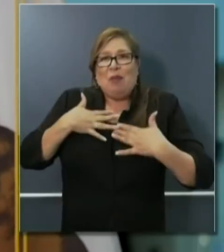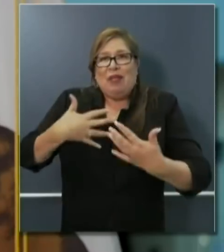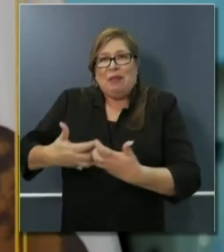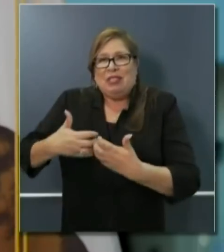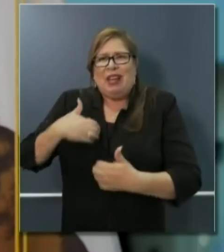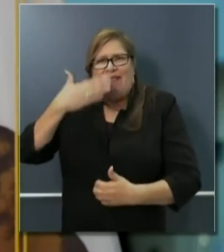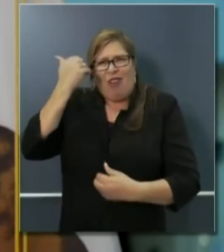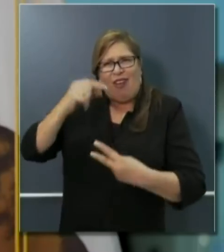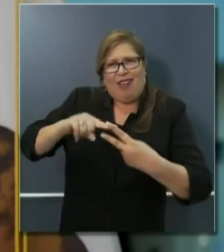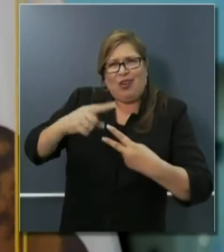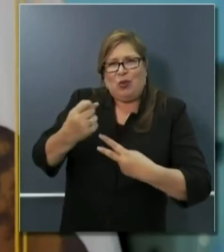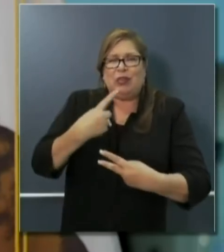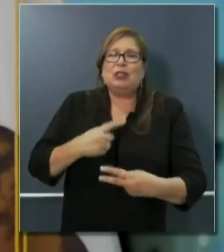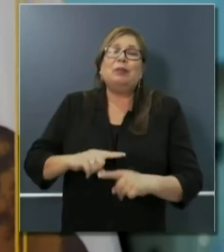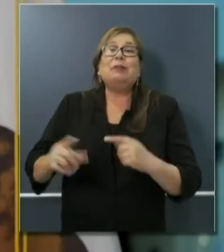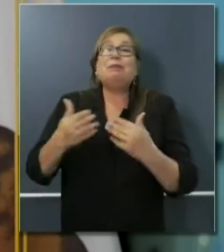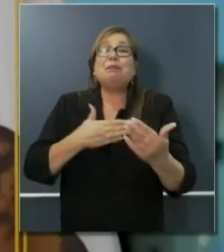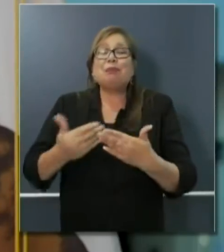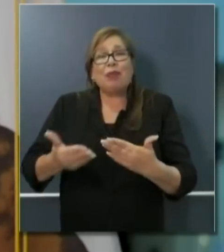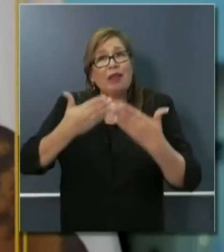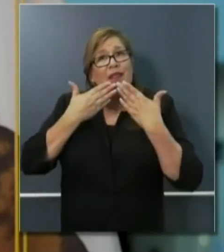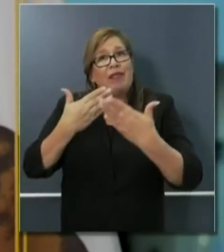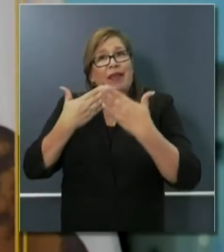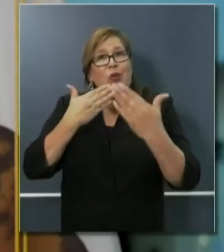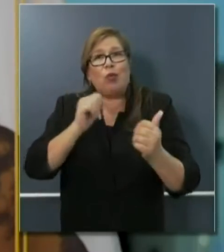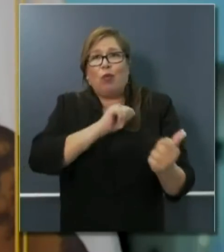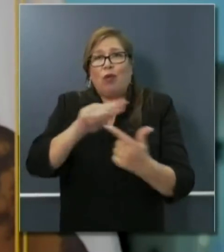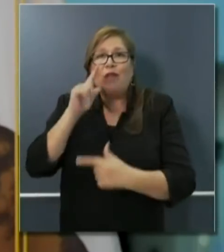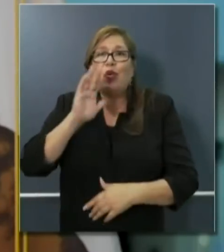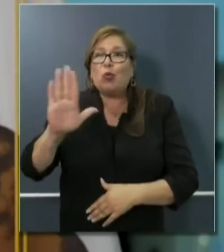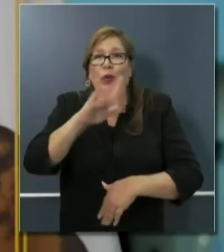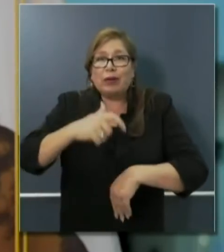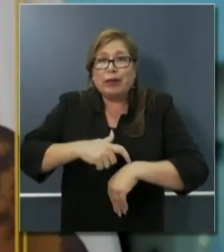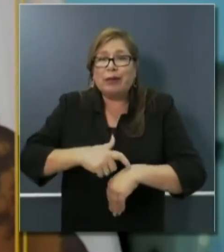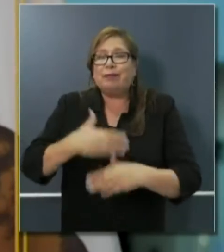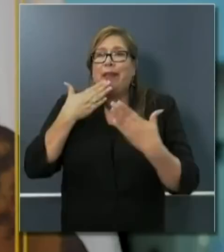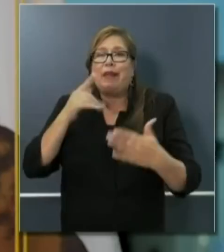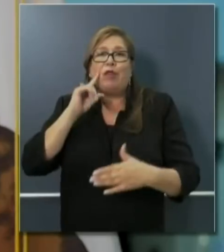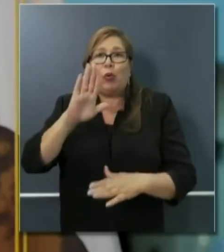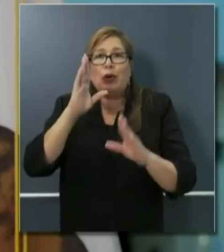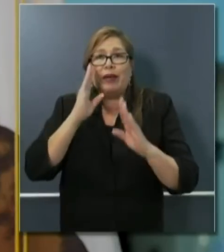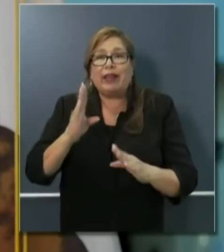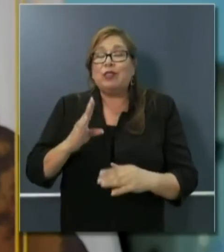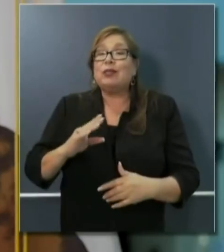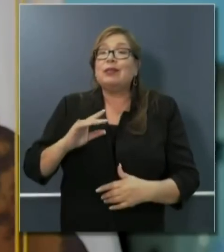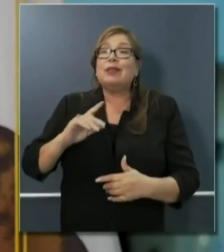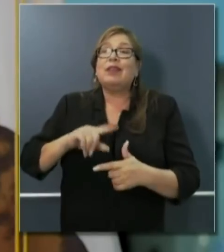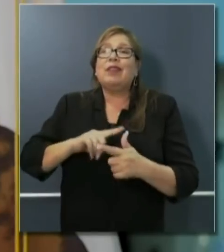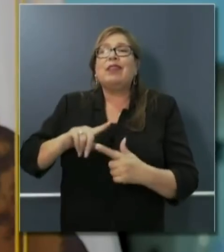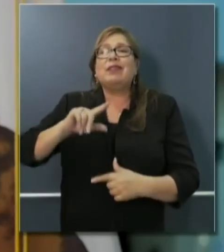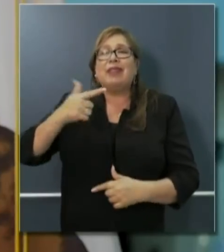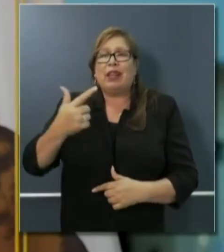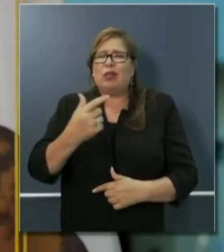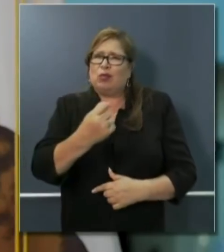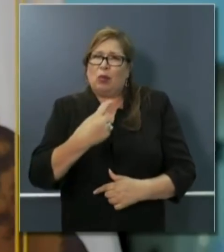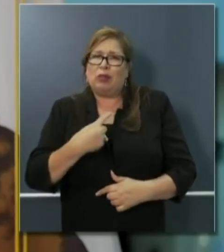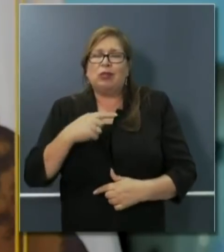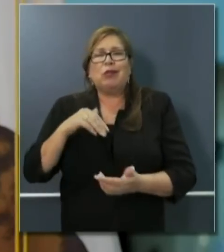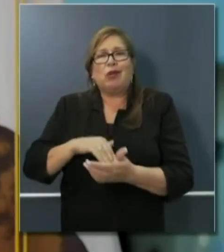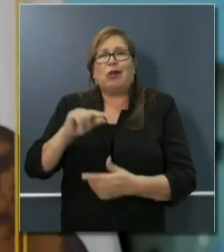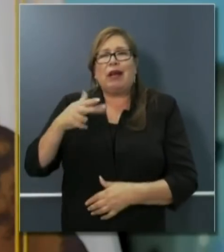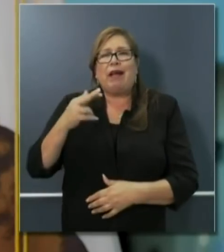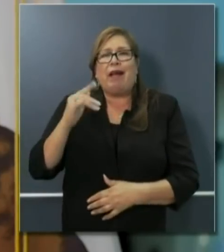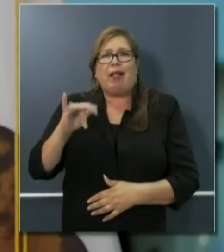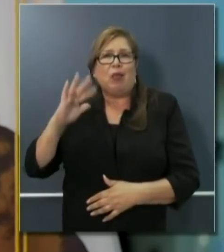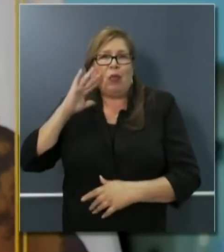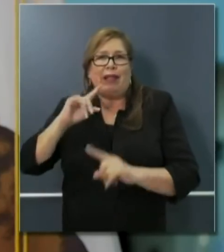thank everybody for their time and attention. And Kathleen will happily answer that question. We can do that offline right after. And all